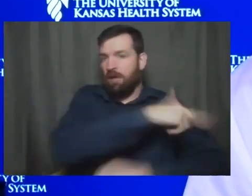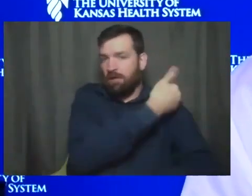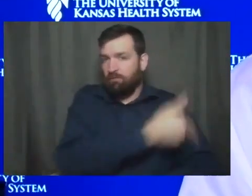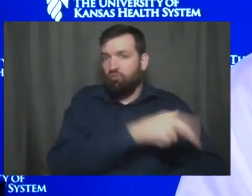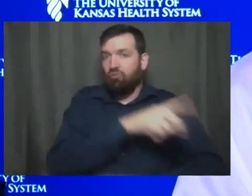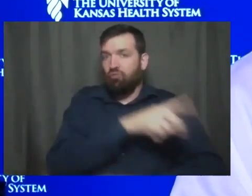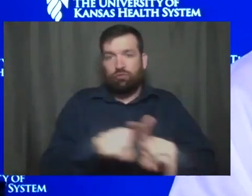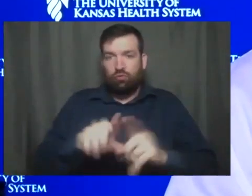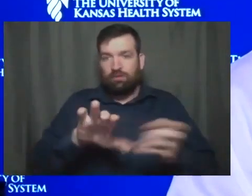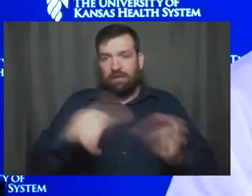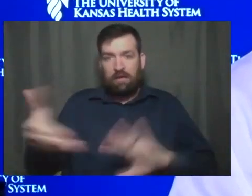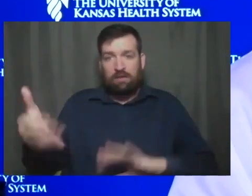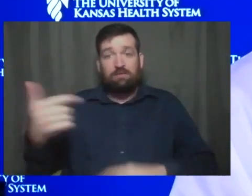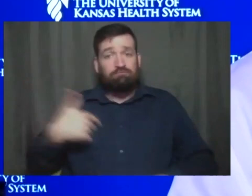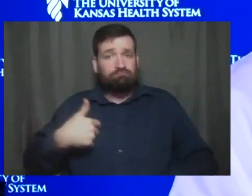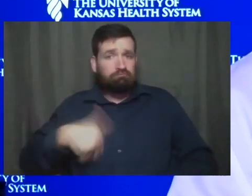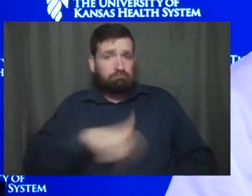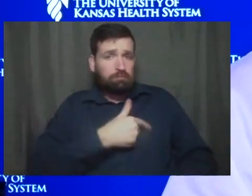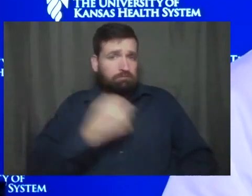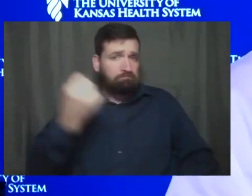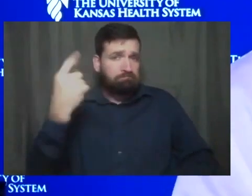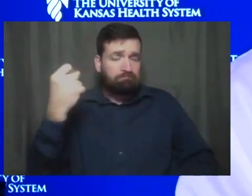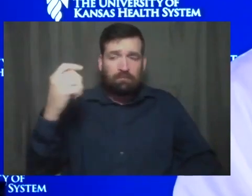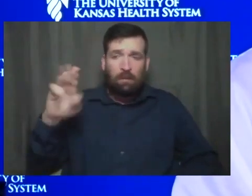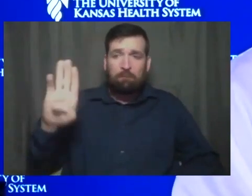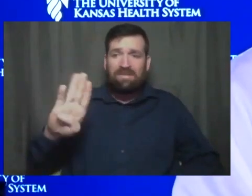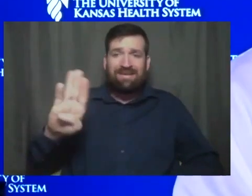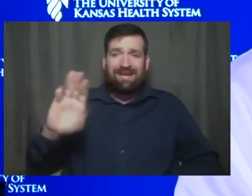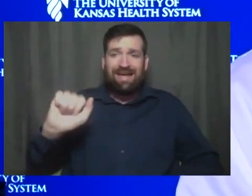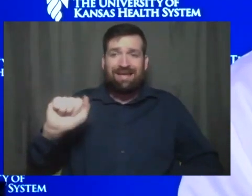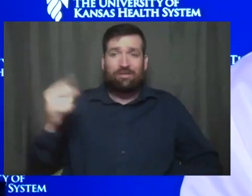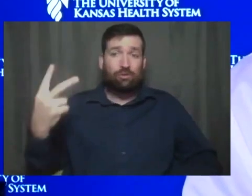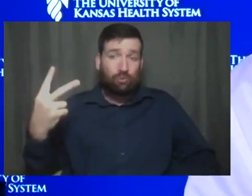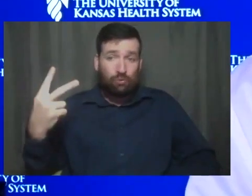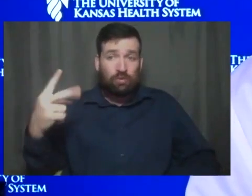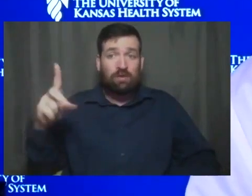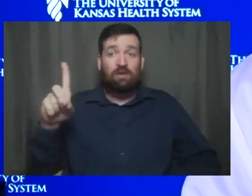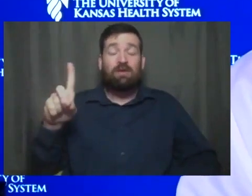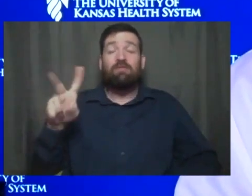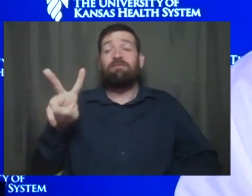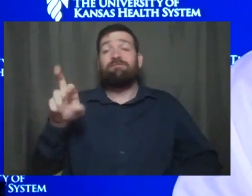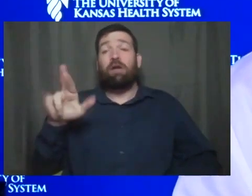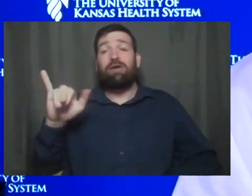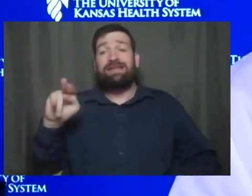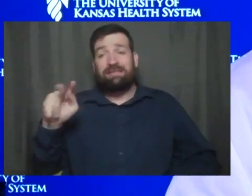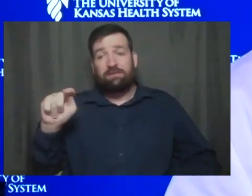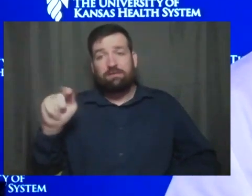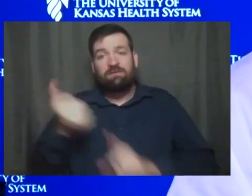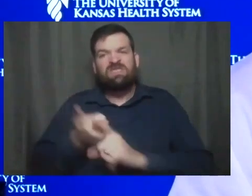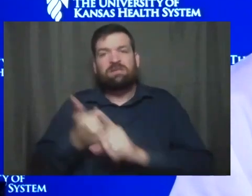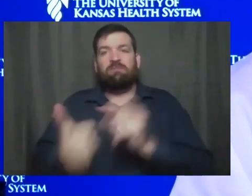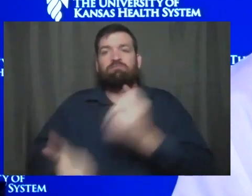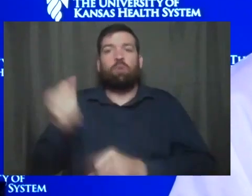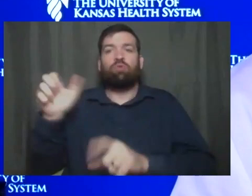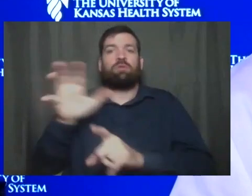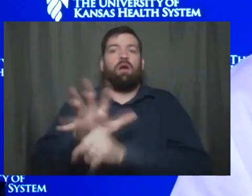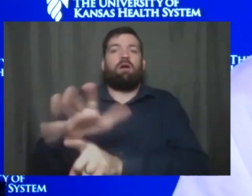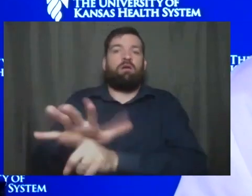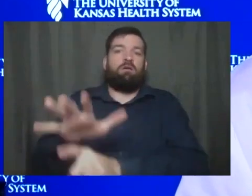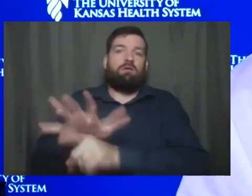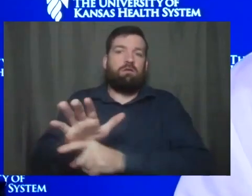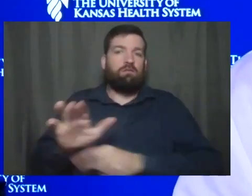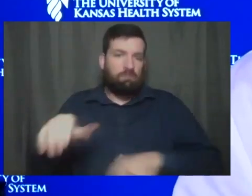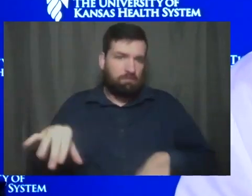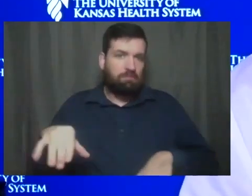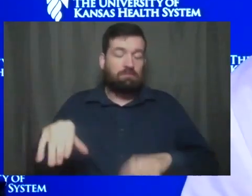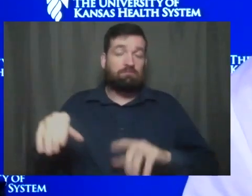and understand that the BA2 variant is the predominant variant around the nation as well. So, but overall, I think things are looking good. If we can